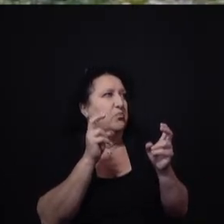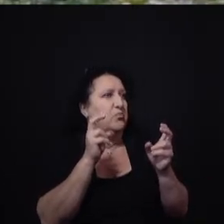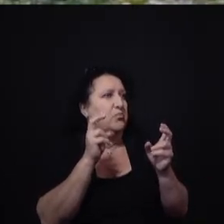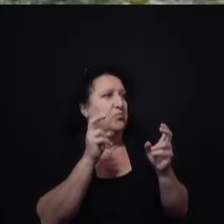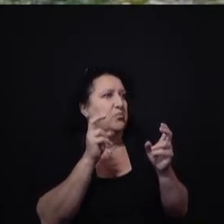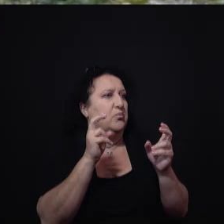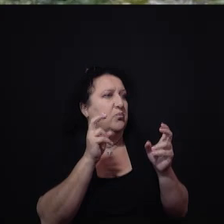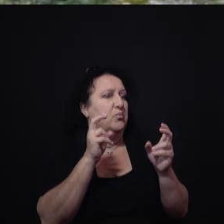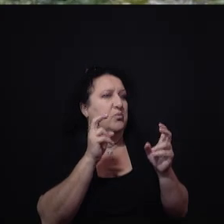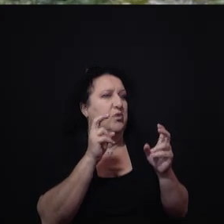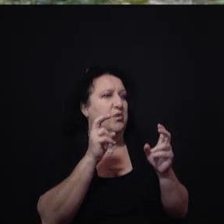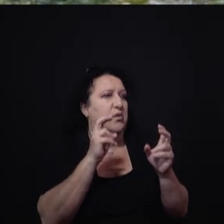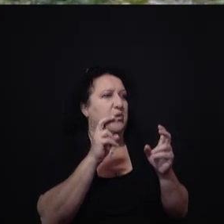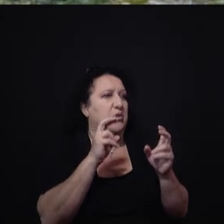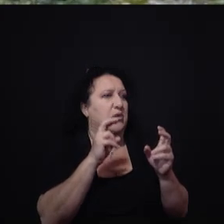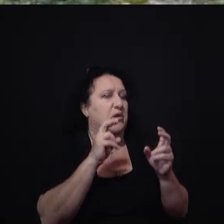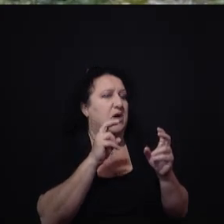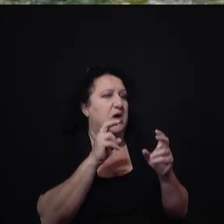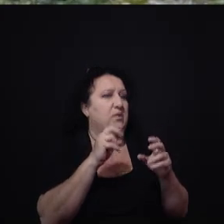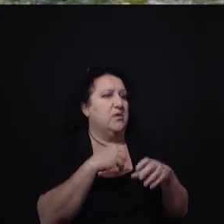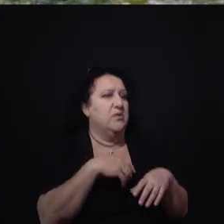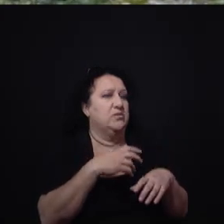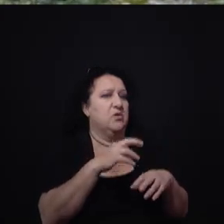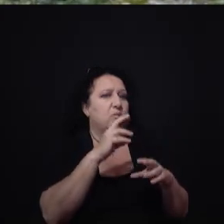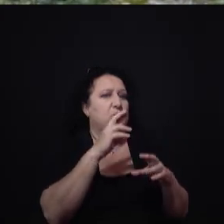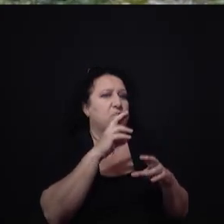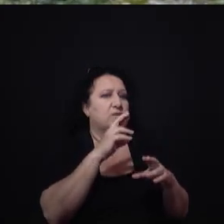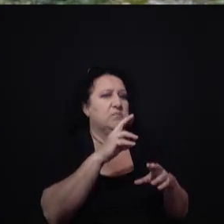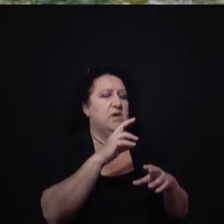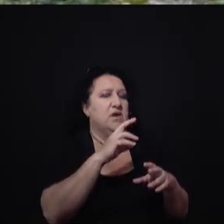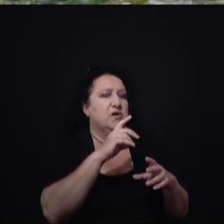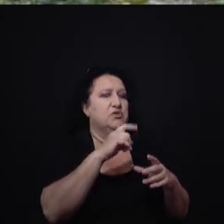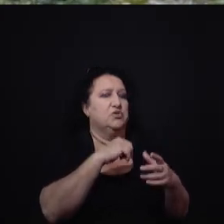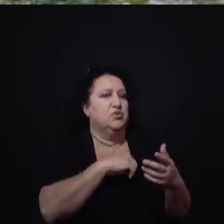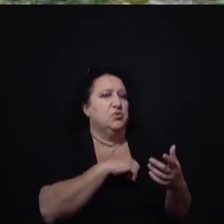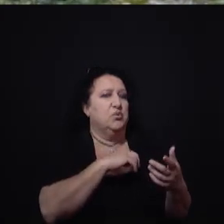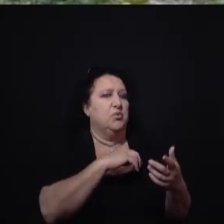responding to God, and this is your spiritual act of worship, and we're laying our life down. And a lot of times